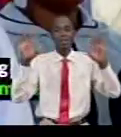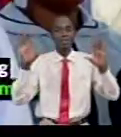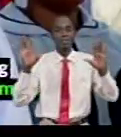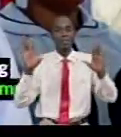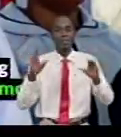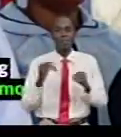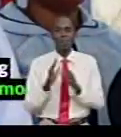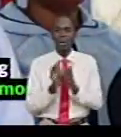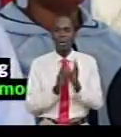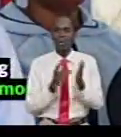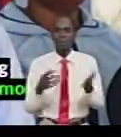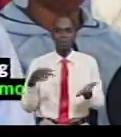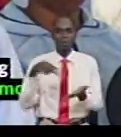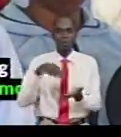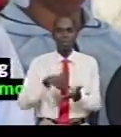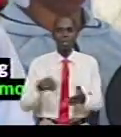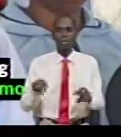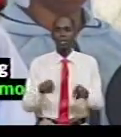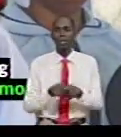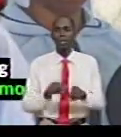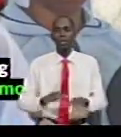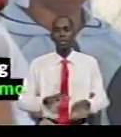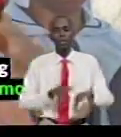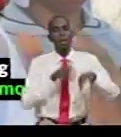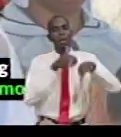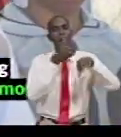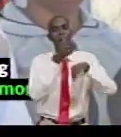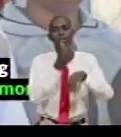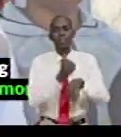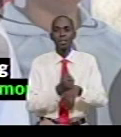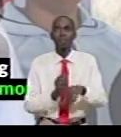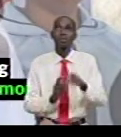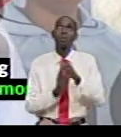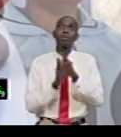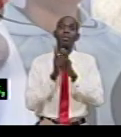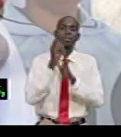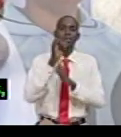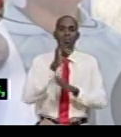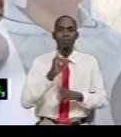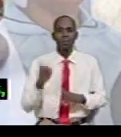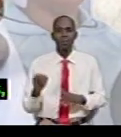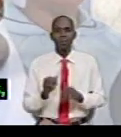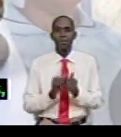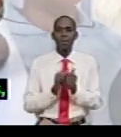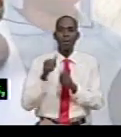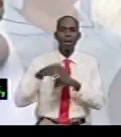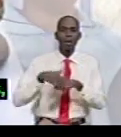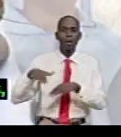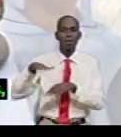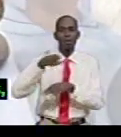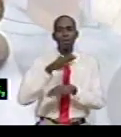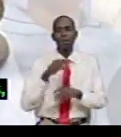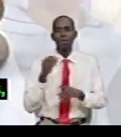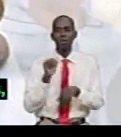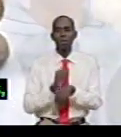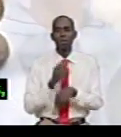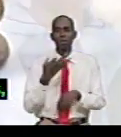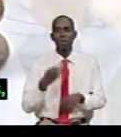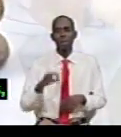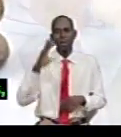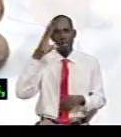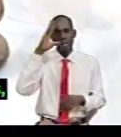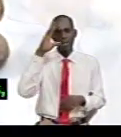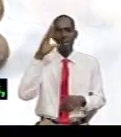sublime. The Bible stands like a mountain towering far above the works